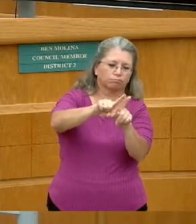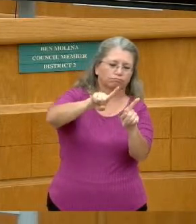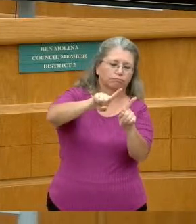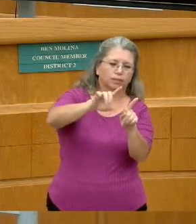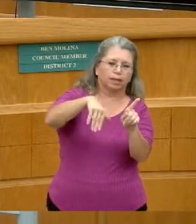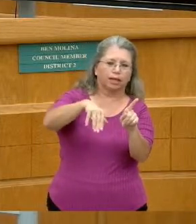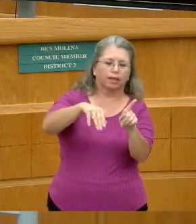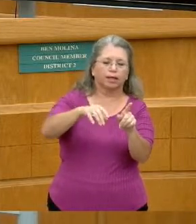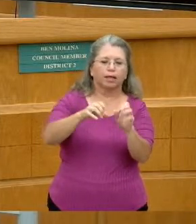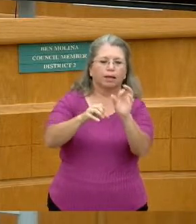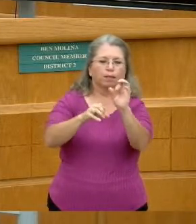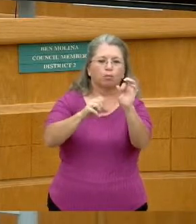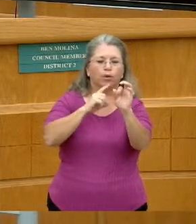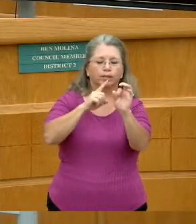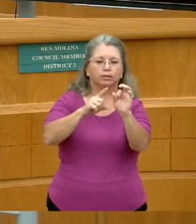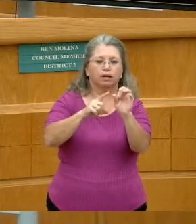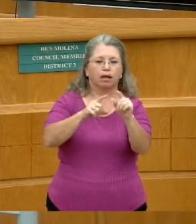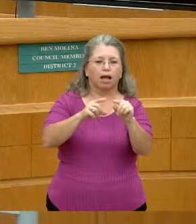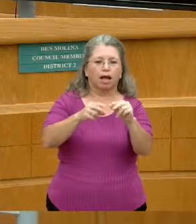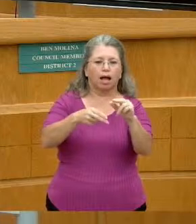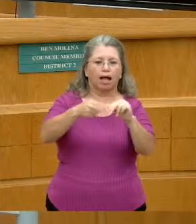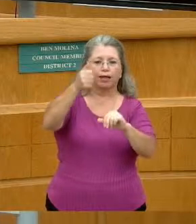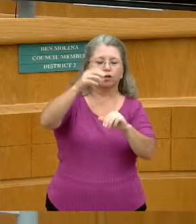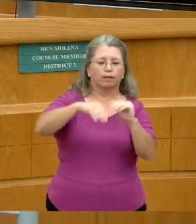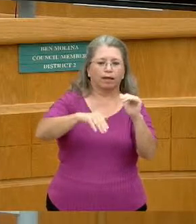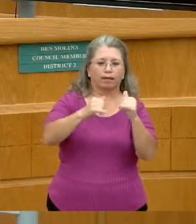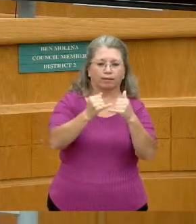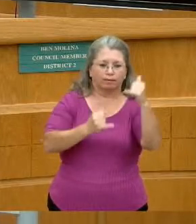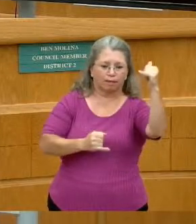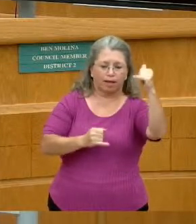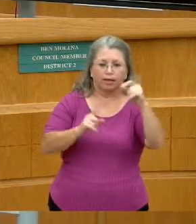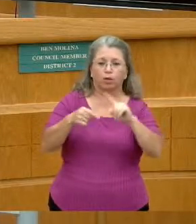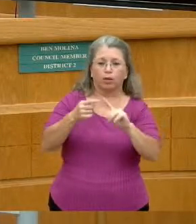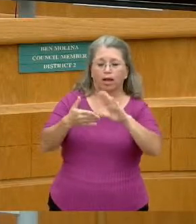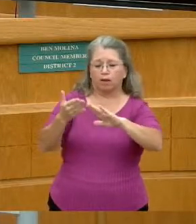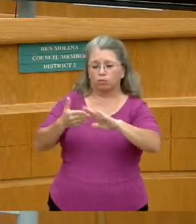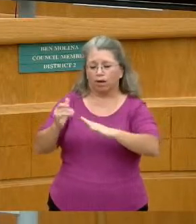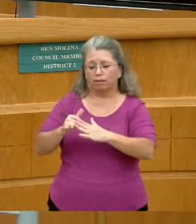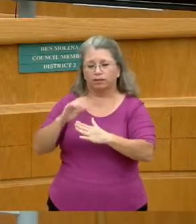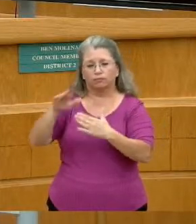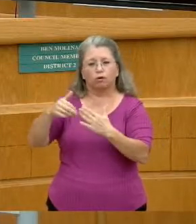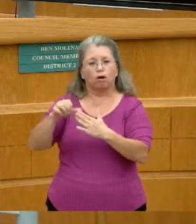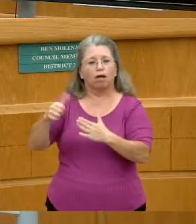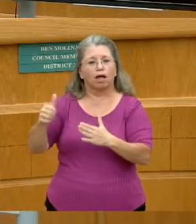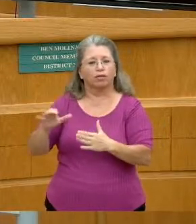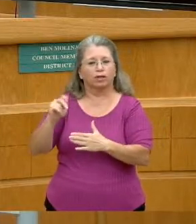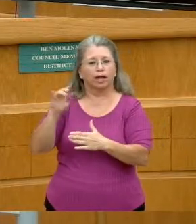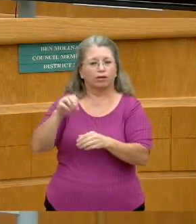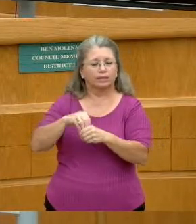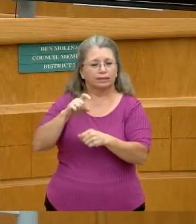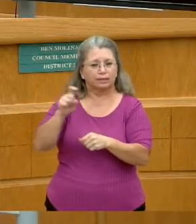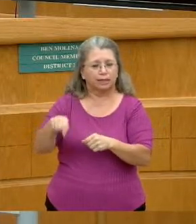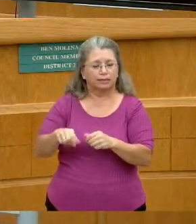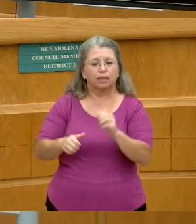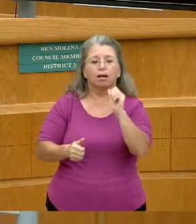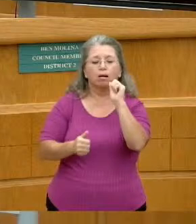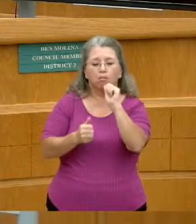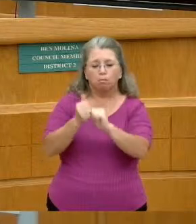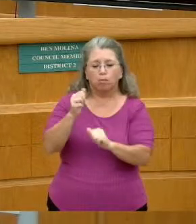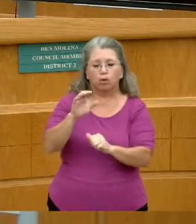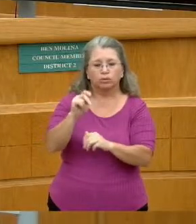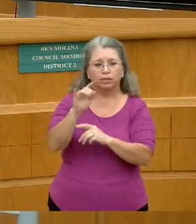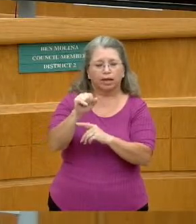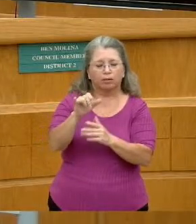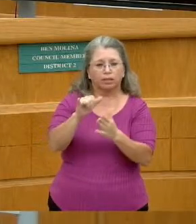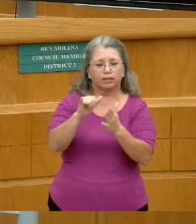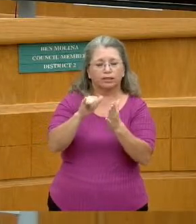points are actually higher than the line. When I run this for all the other counties in Texas, Most of the counties that deviate from the fit,